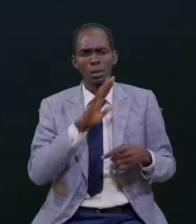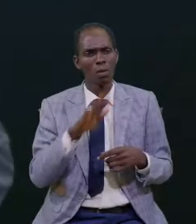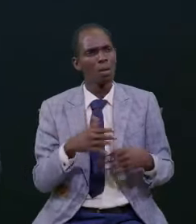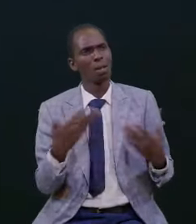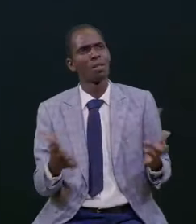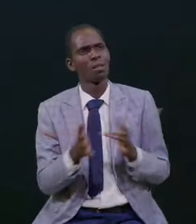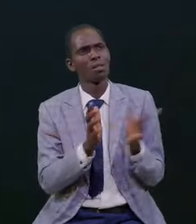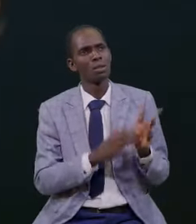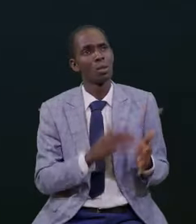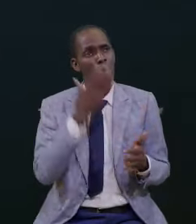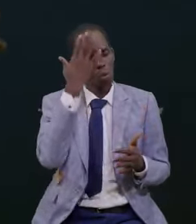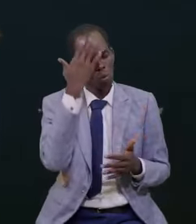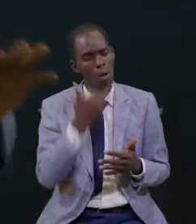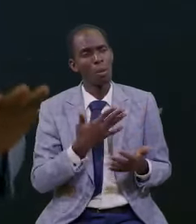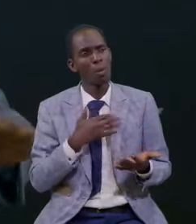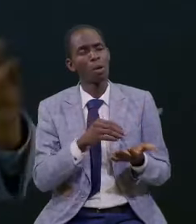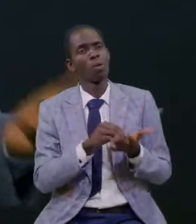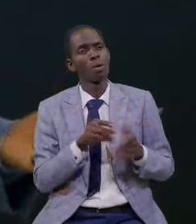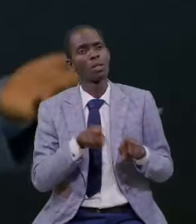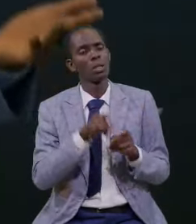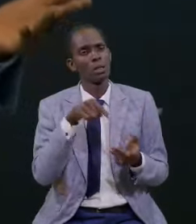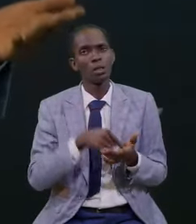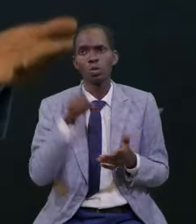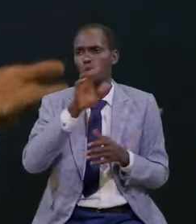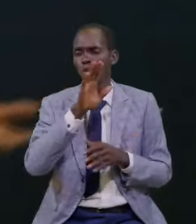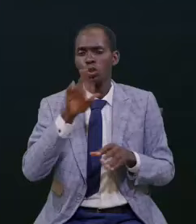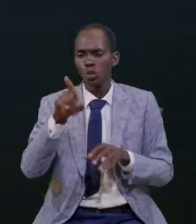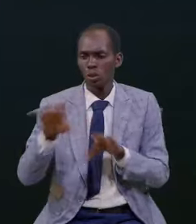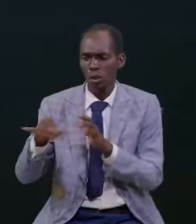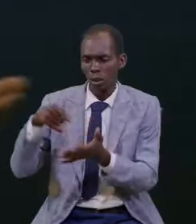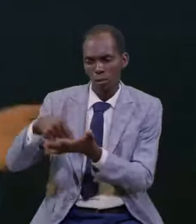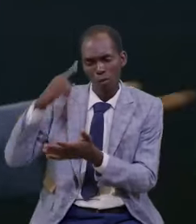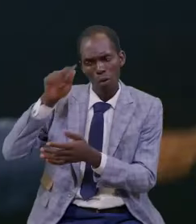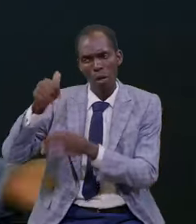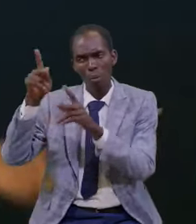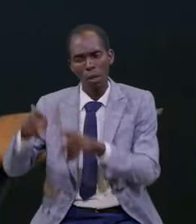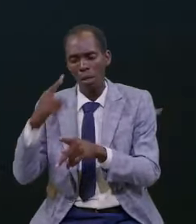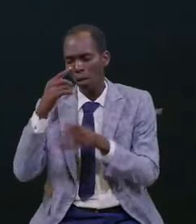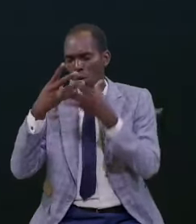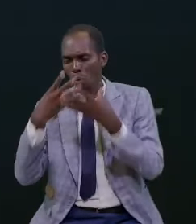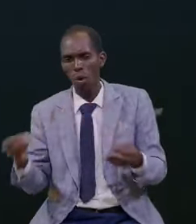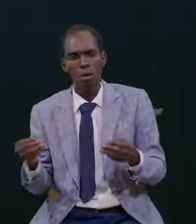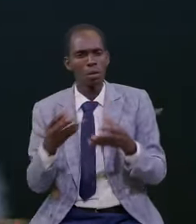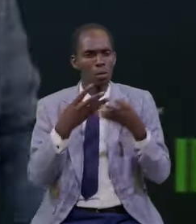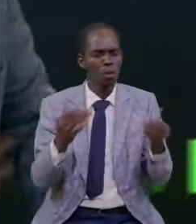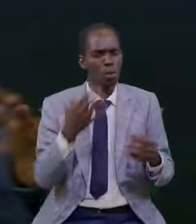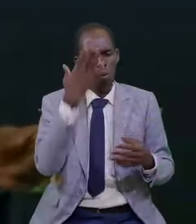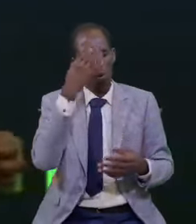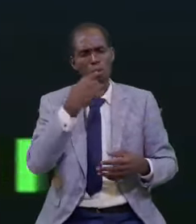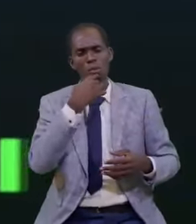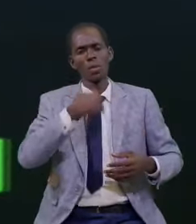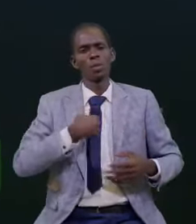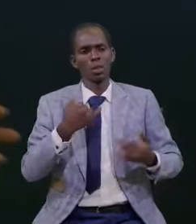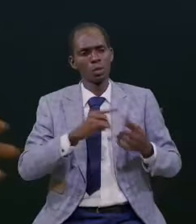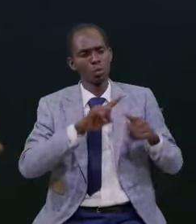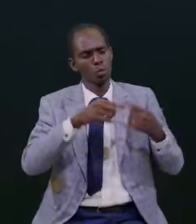for me like this, like that? We never argue on the one. He knows his work. It's like you telling the doctor, oh, why do you have